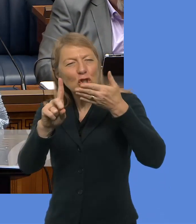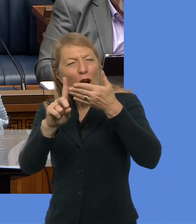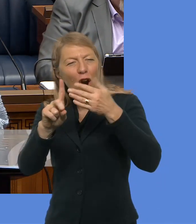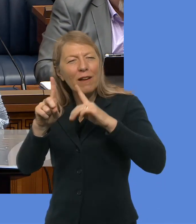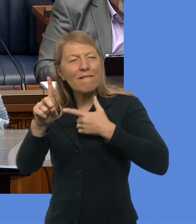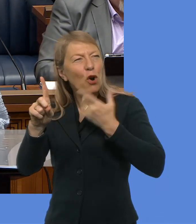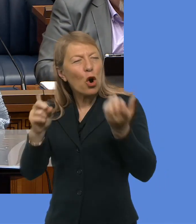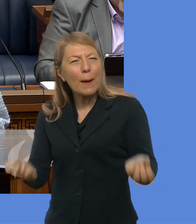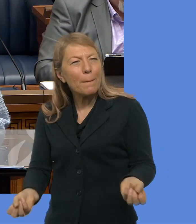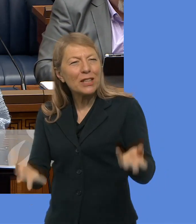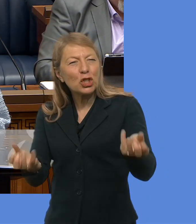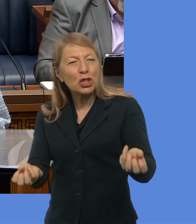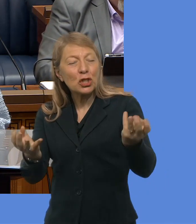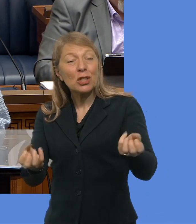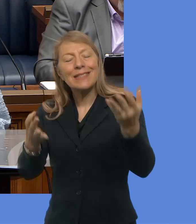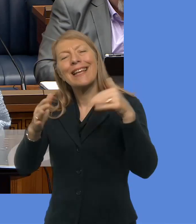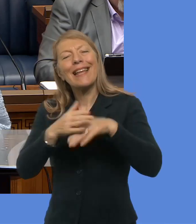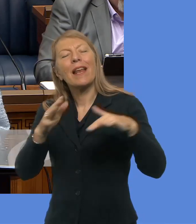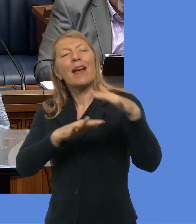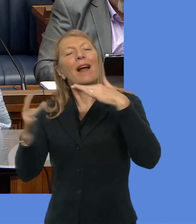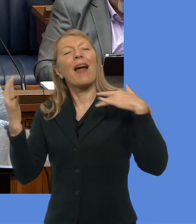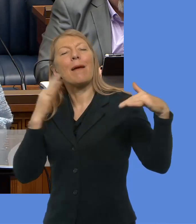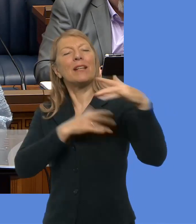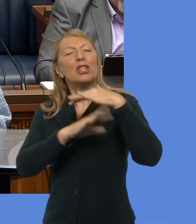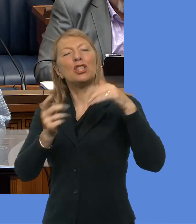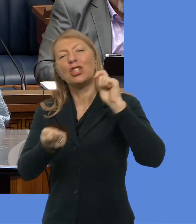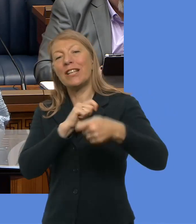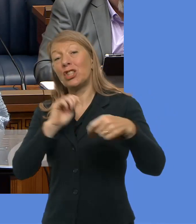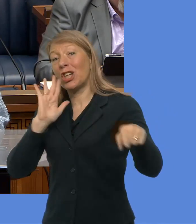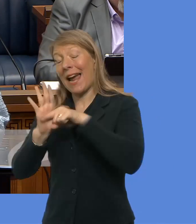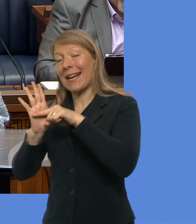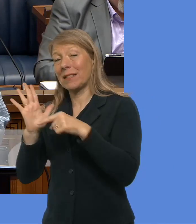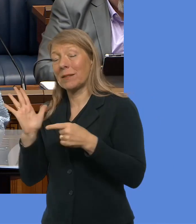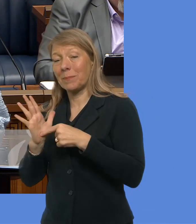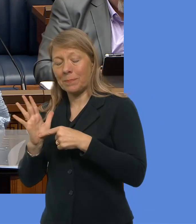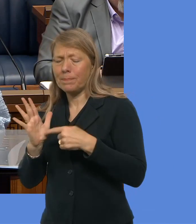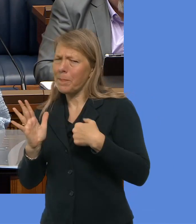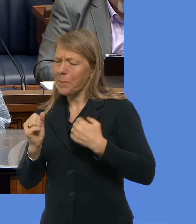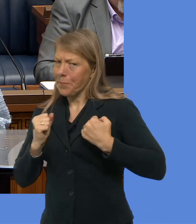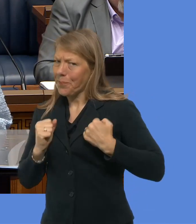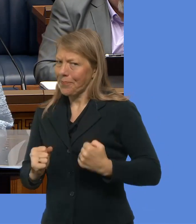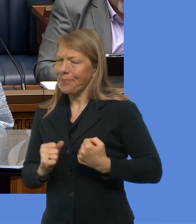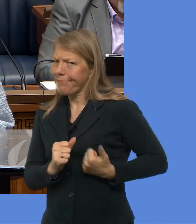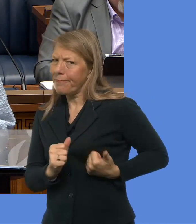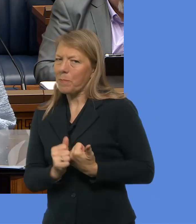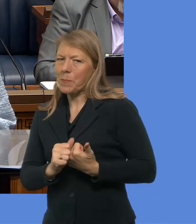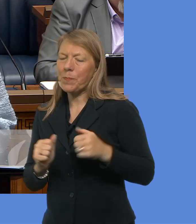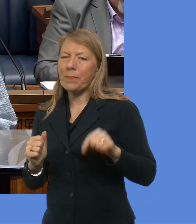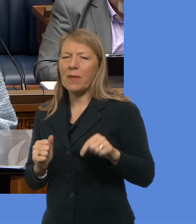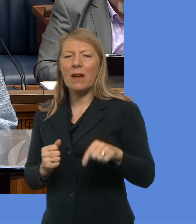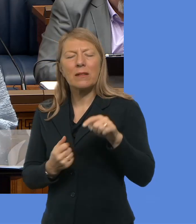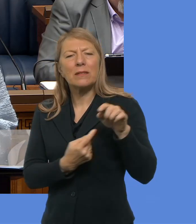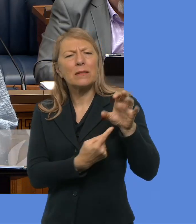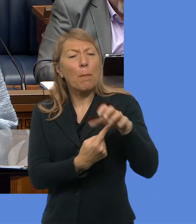central enabling role in providing the frameworks and guidance departments need to consider climate change in their decision-making and